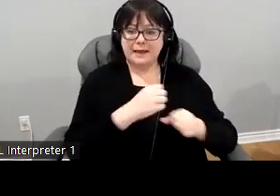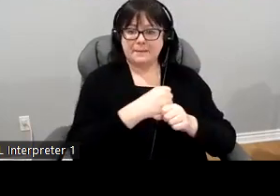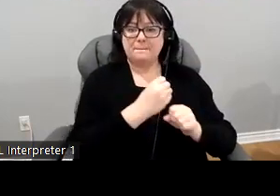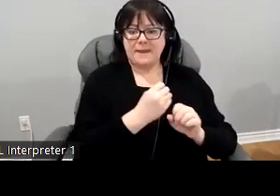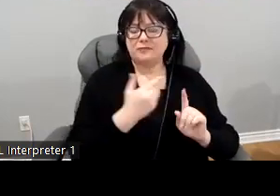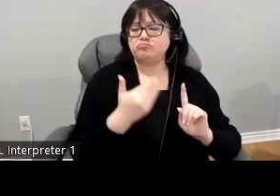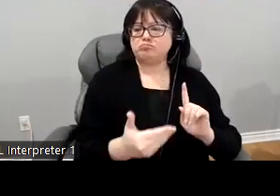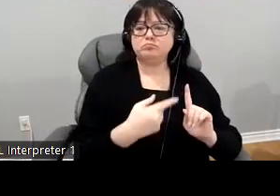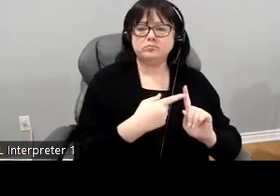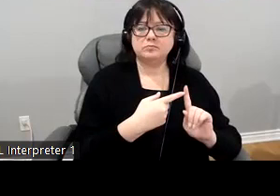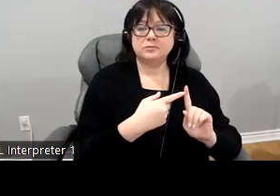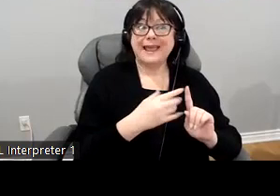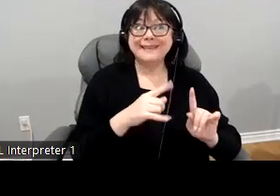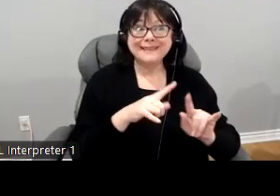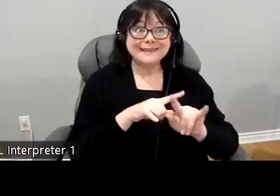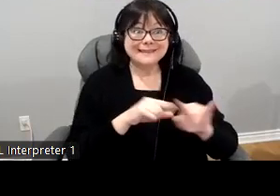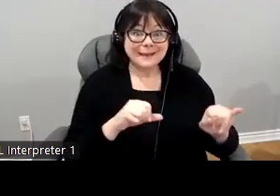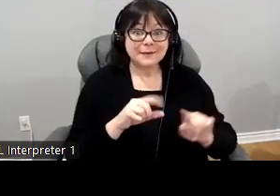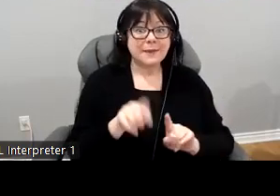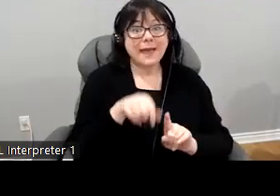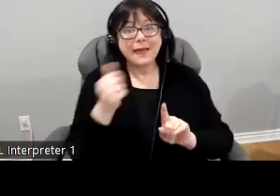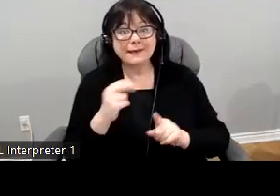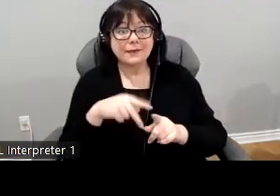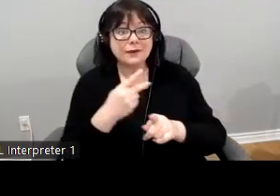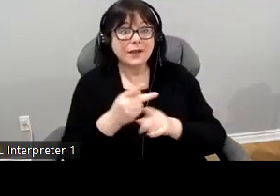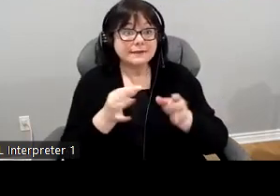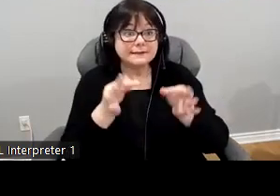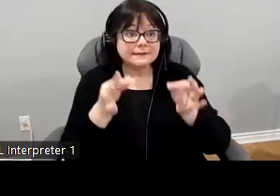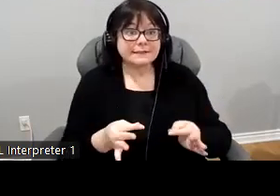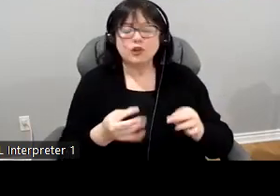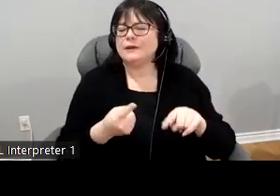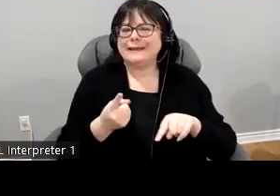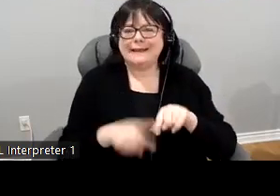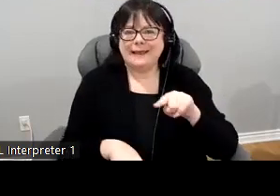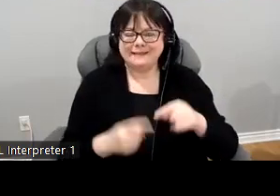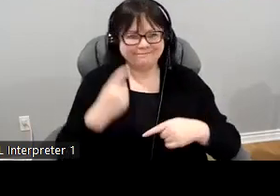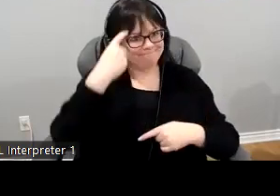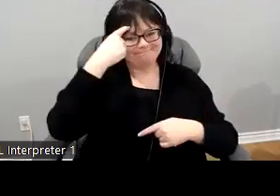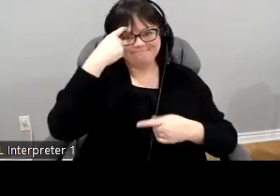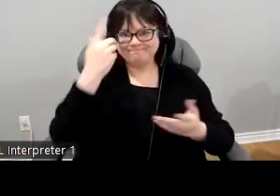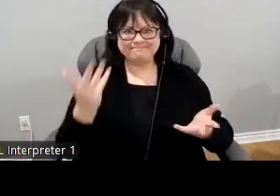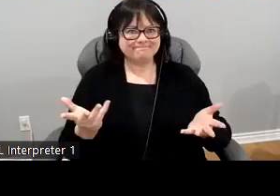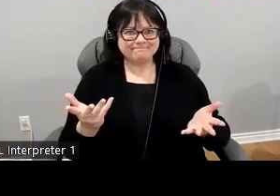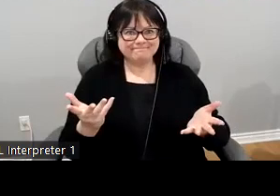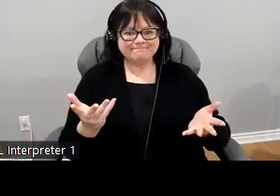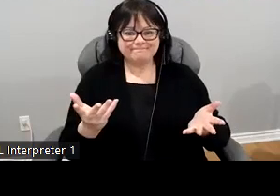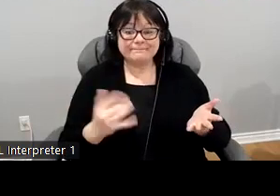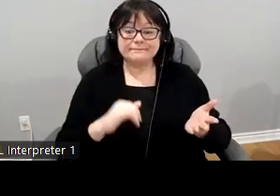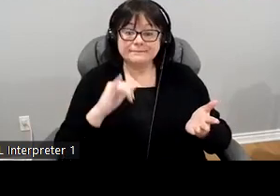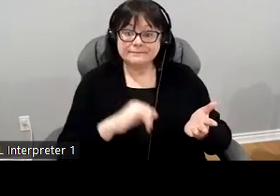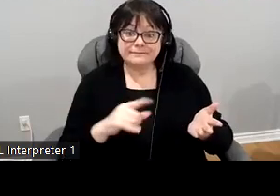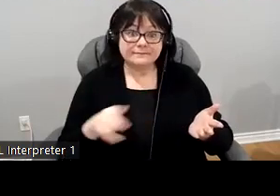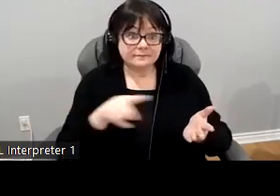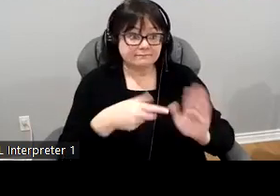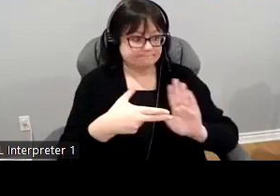not have the capacity to make another. And so ultimately, determining